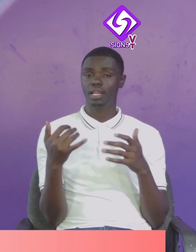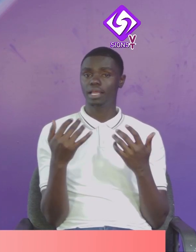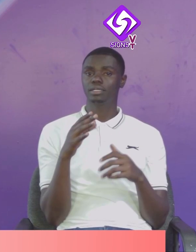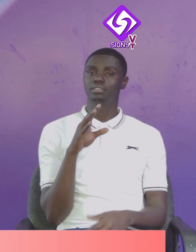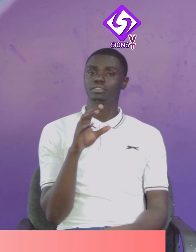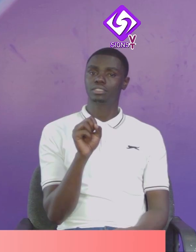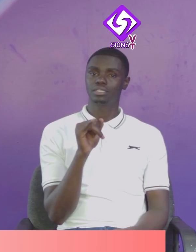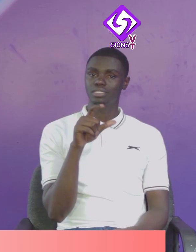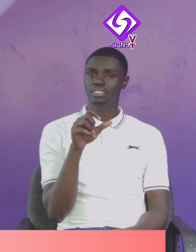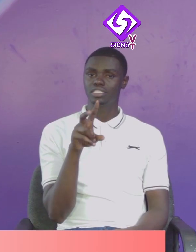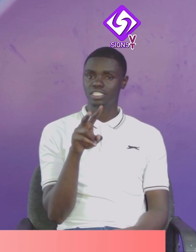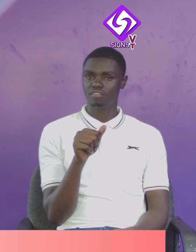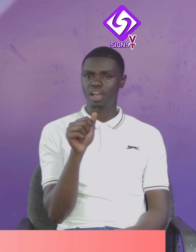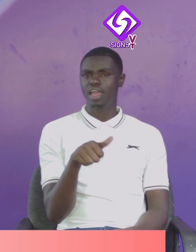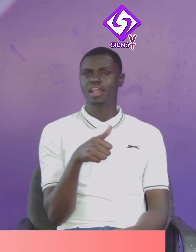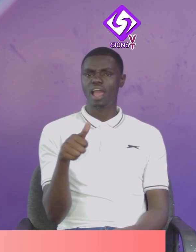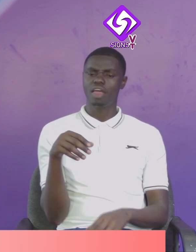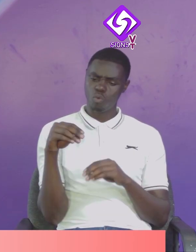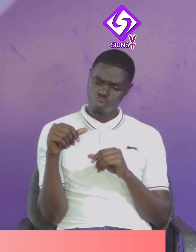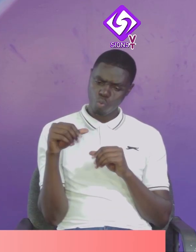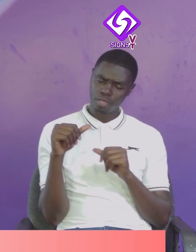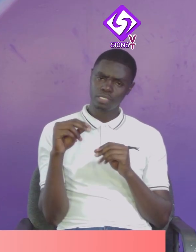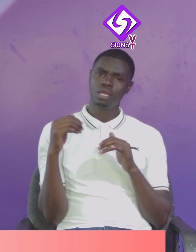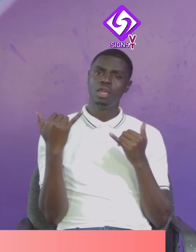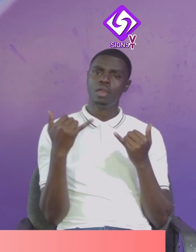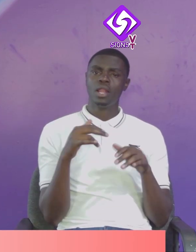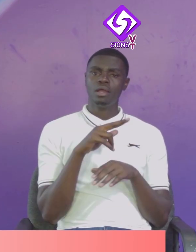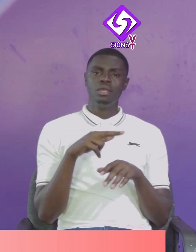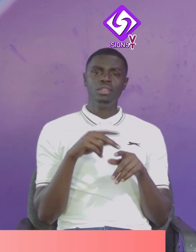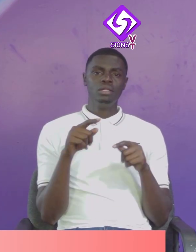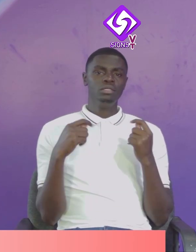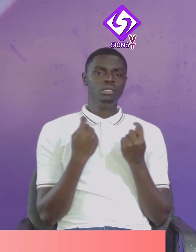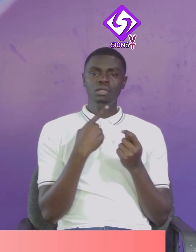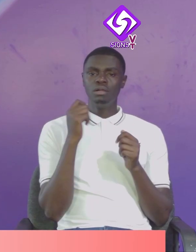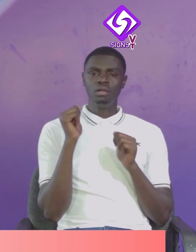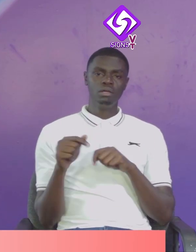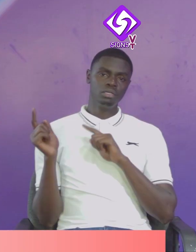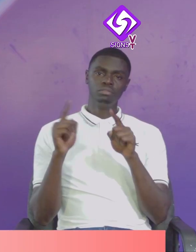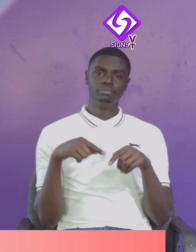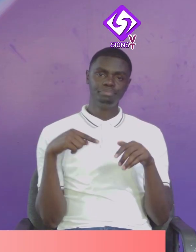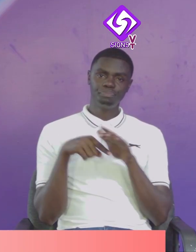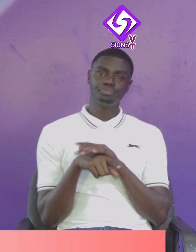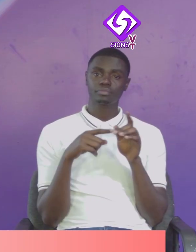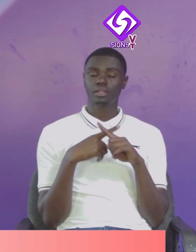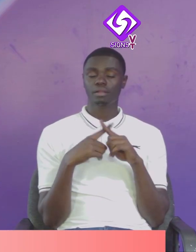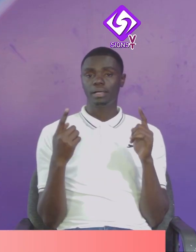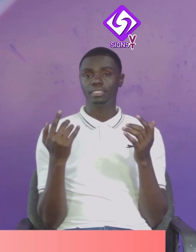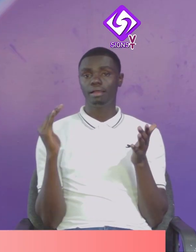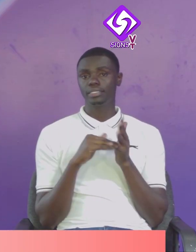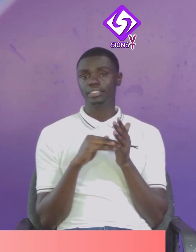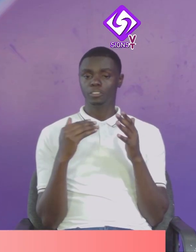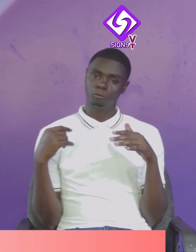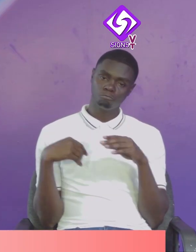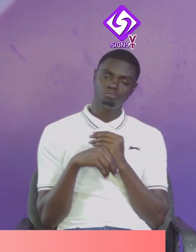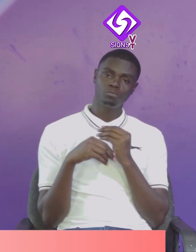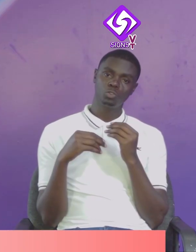there, Yeah. other quality players in that national team who can really come up and upset. But then again, you go ahead and give that